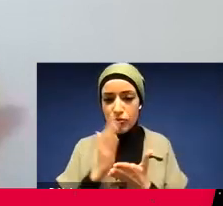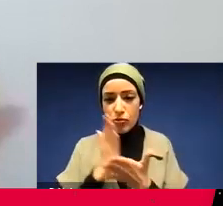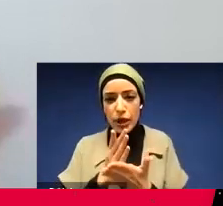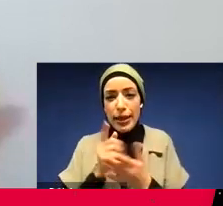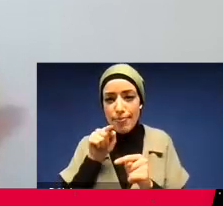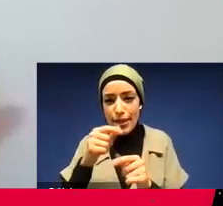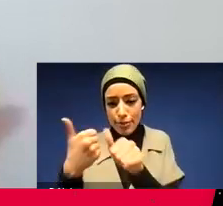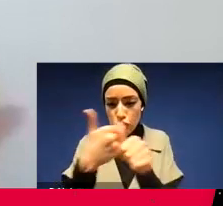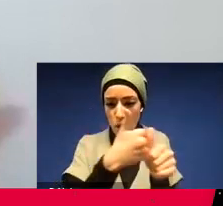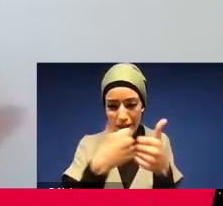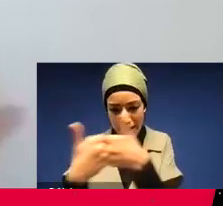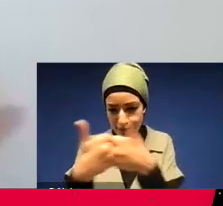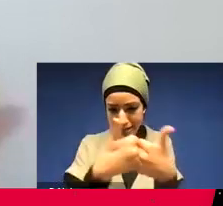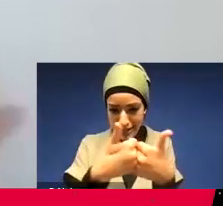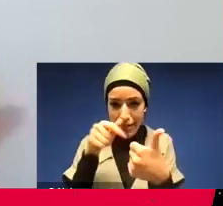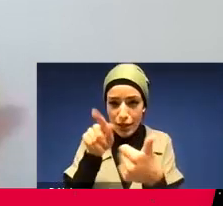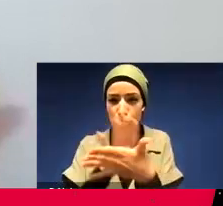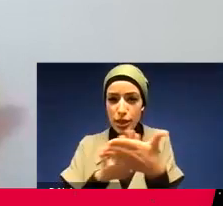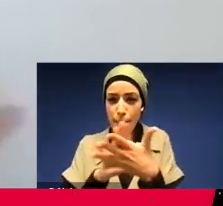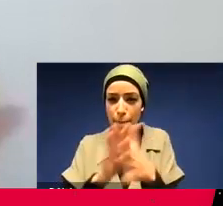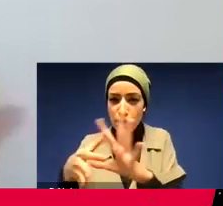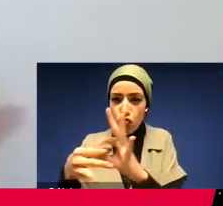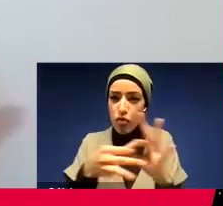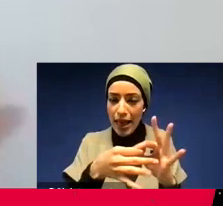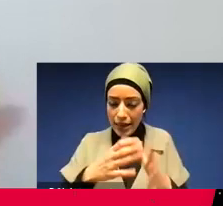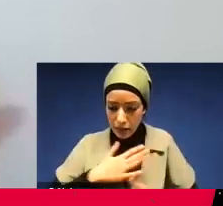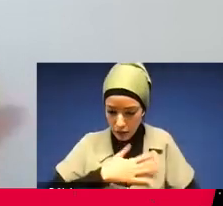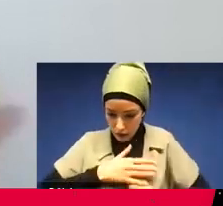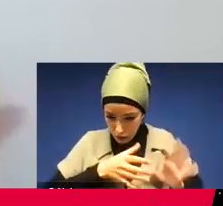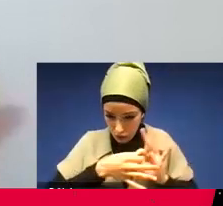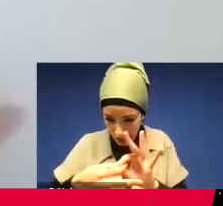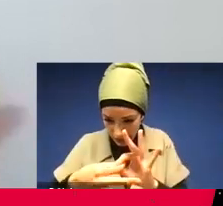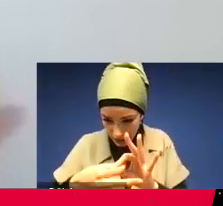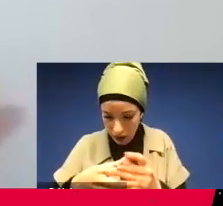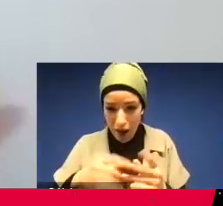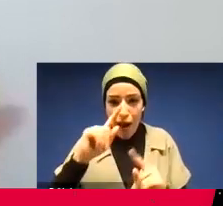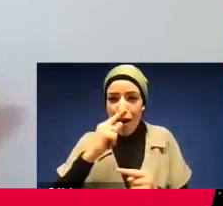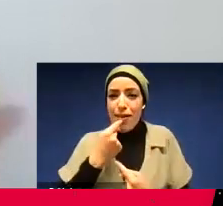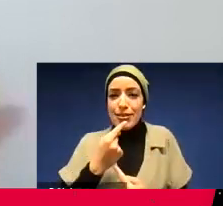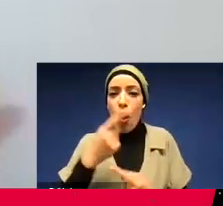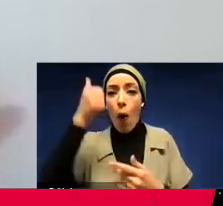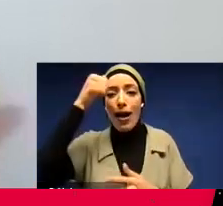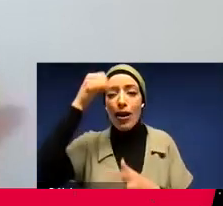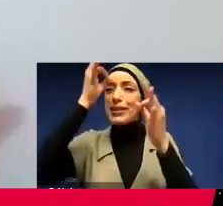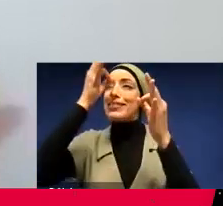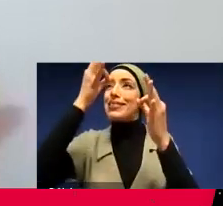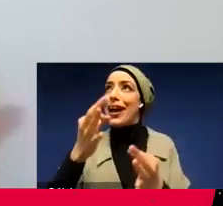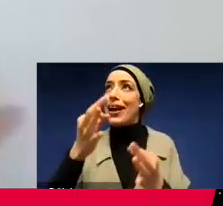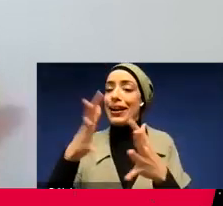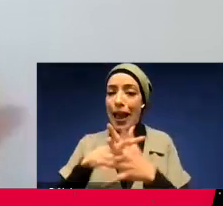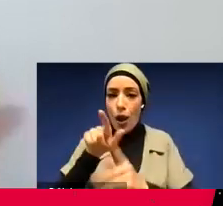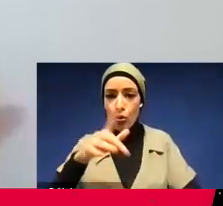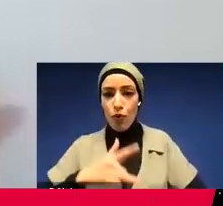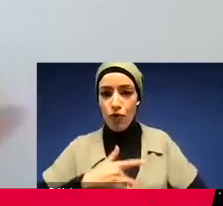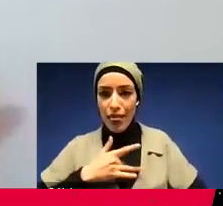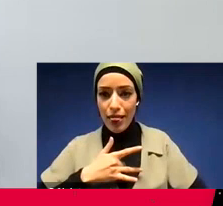It's relating. Without necessarily saying, I know exactly how you feel, but saying, I know what this